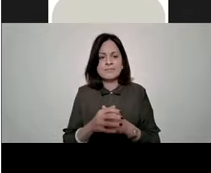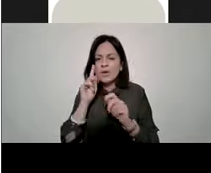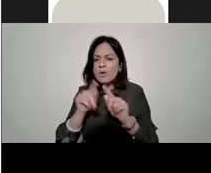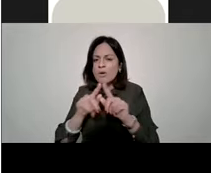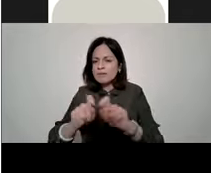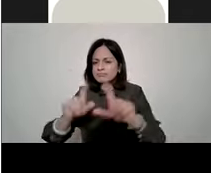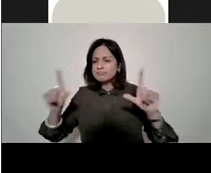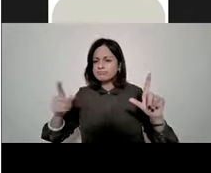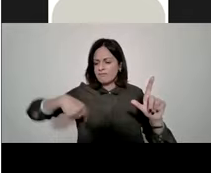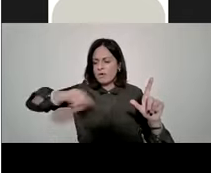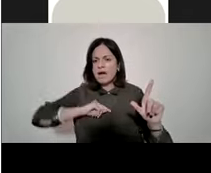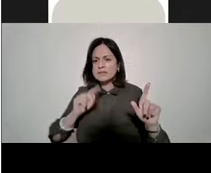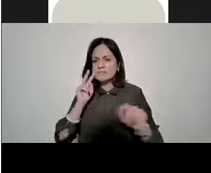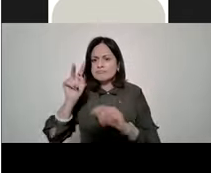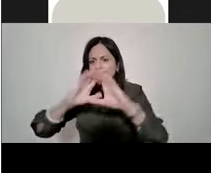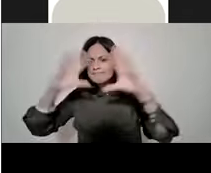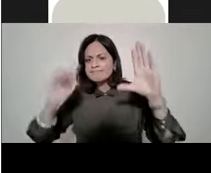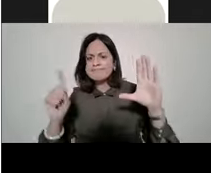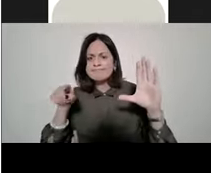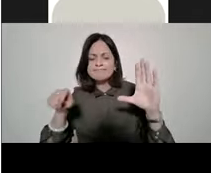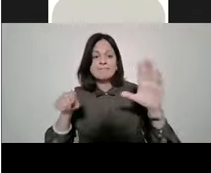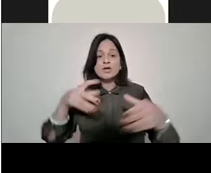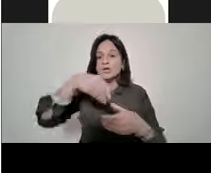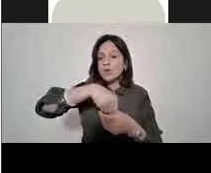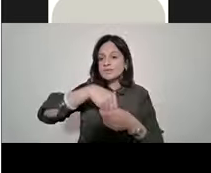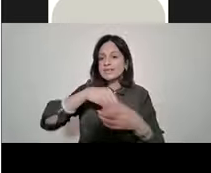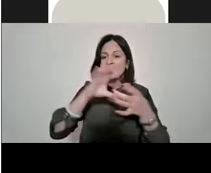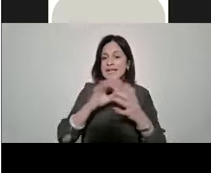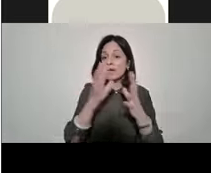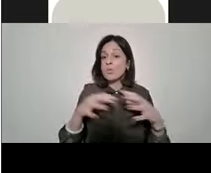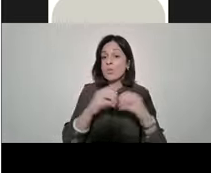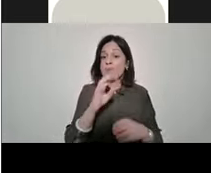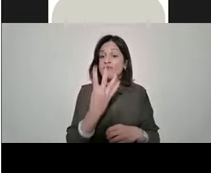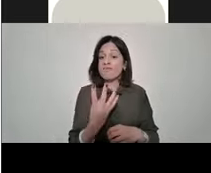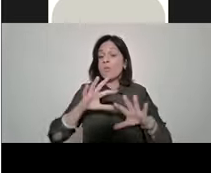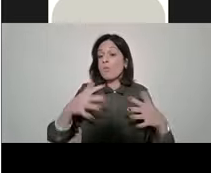us? So the context here is Web 4 or the smart web.